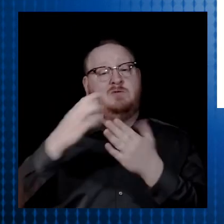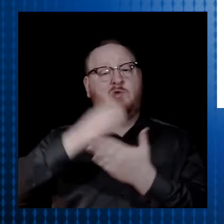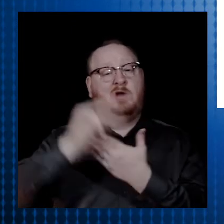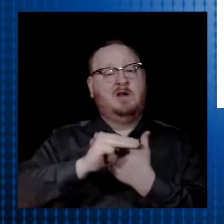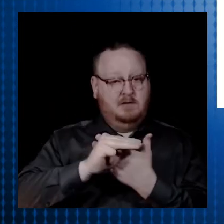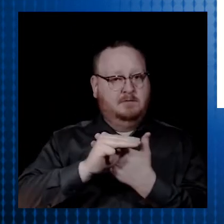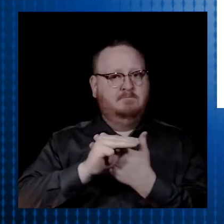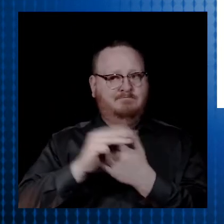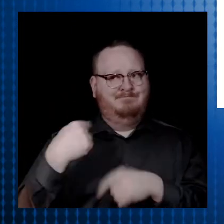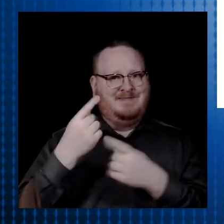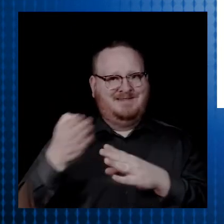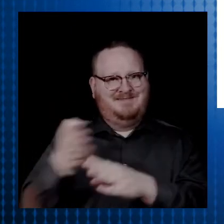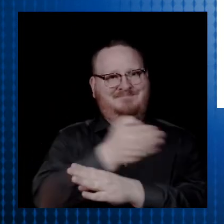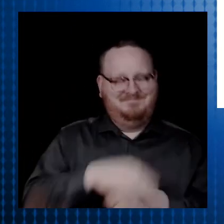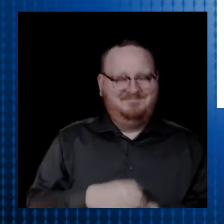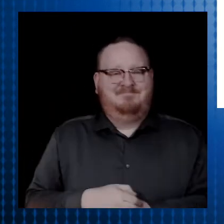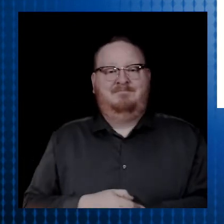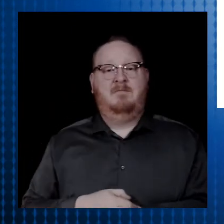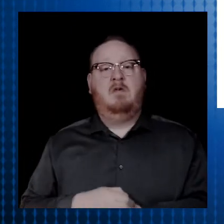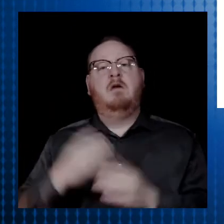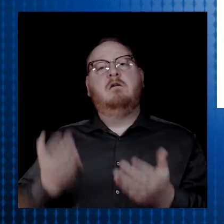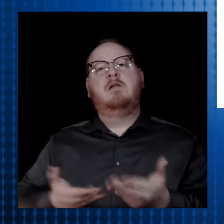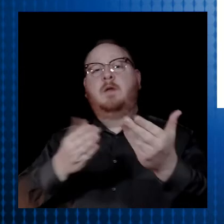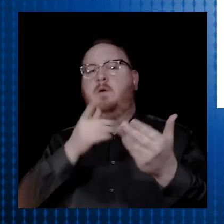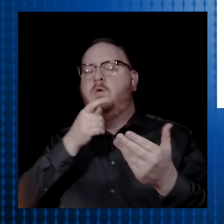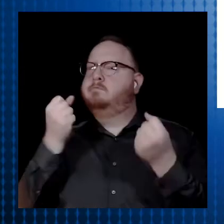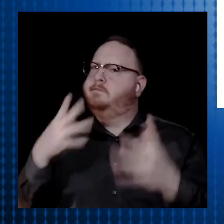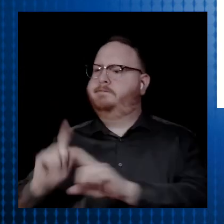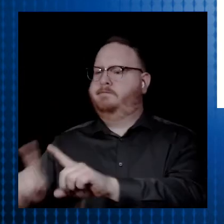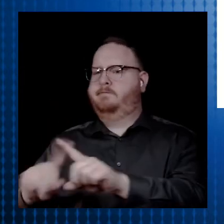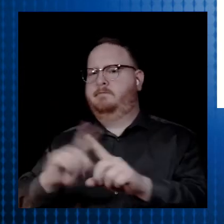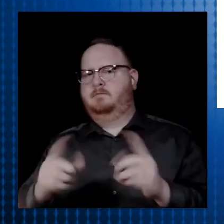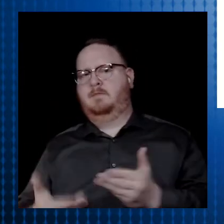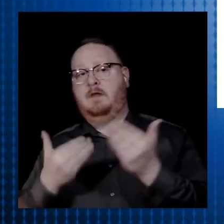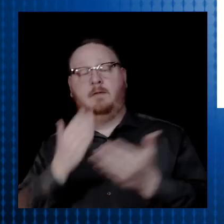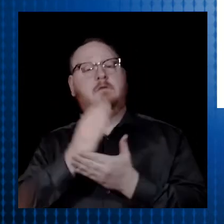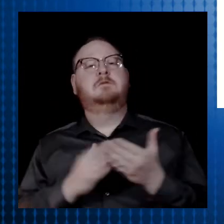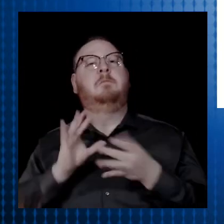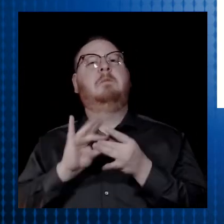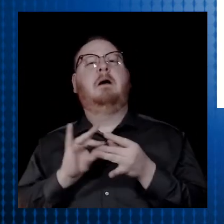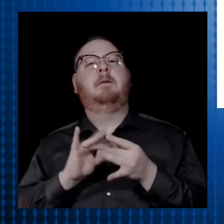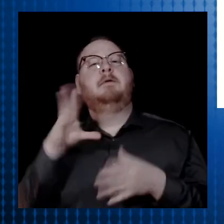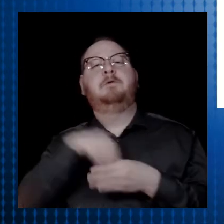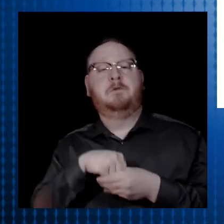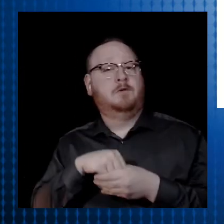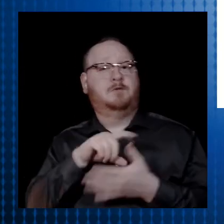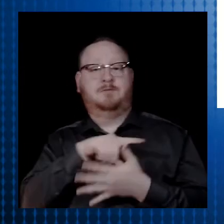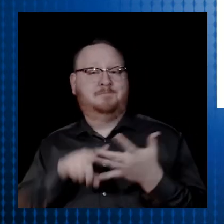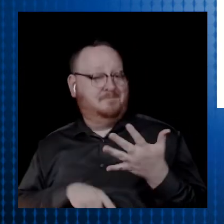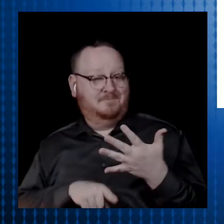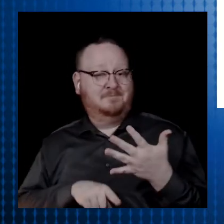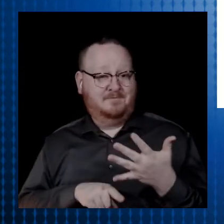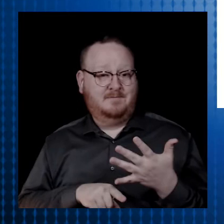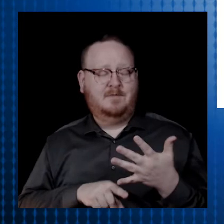was nominated for this award by several people. Some of the comments include, but are not limited to, she